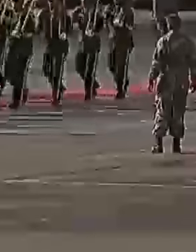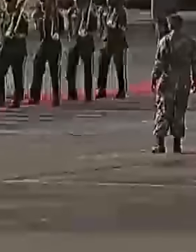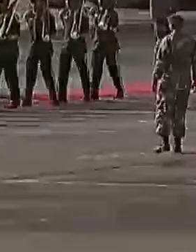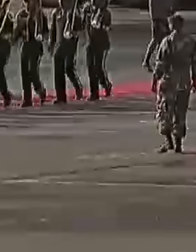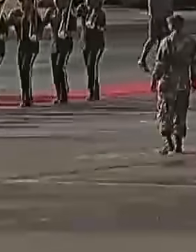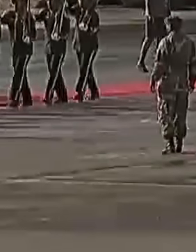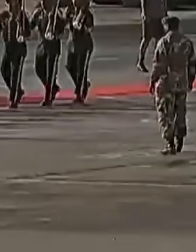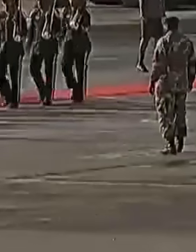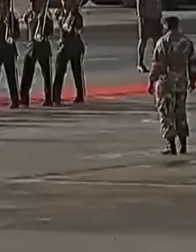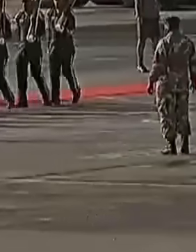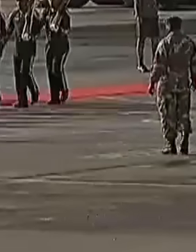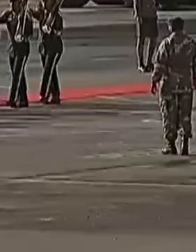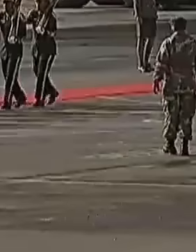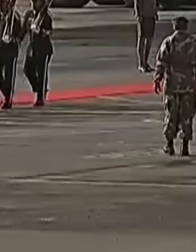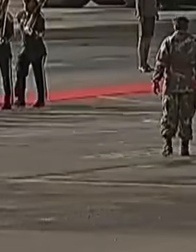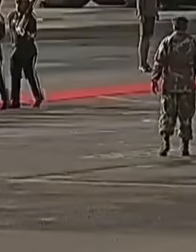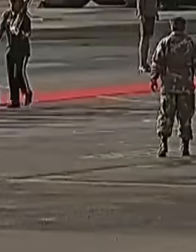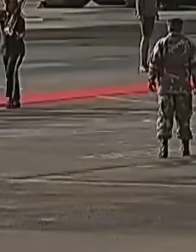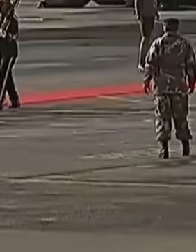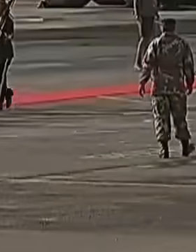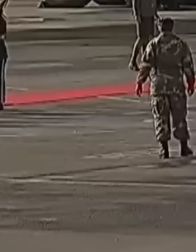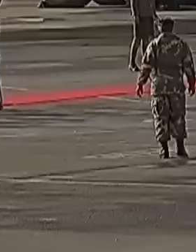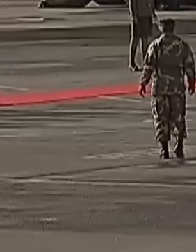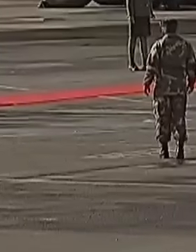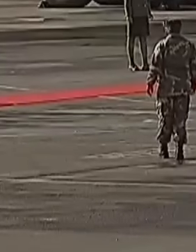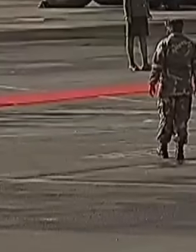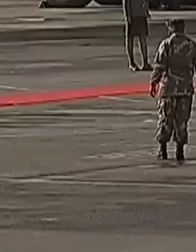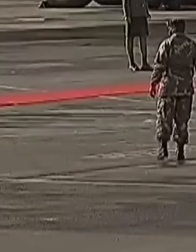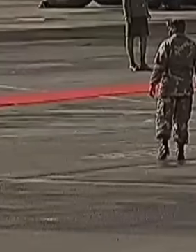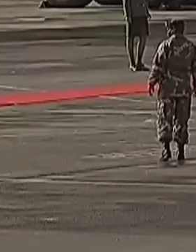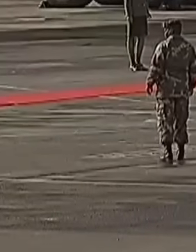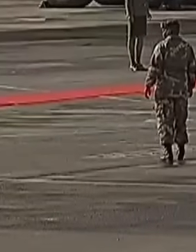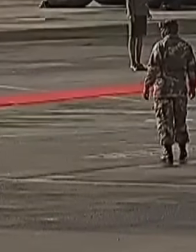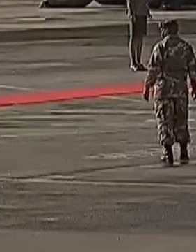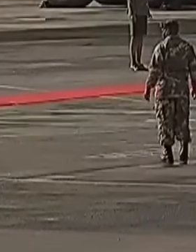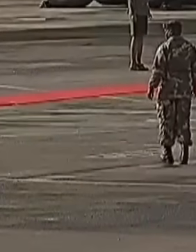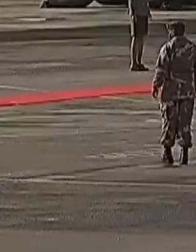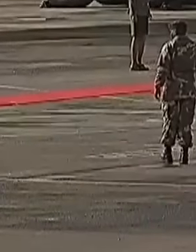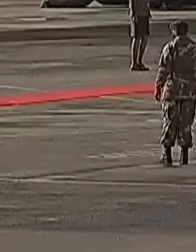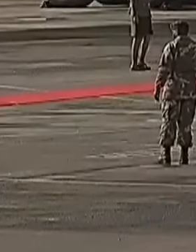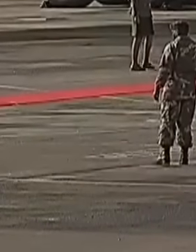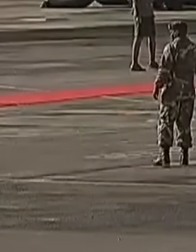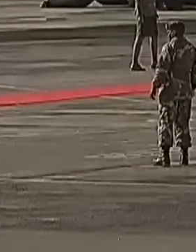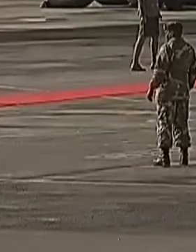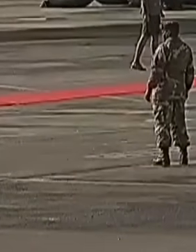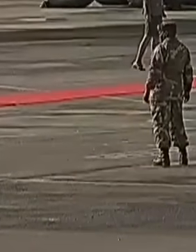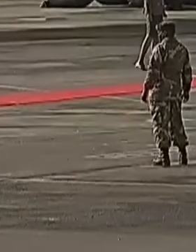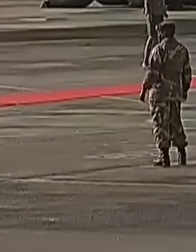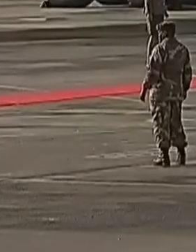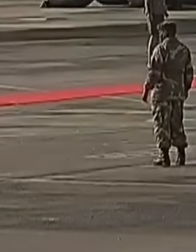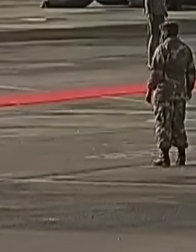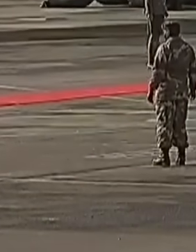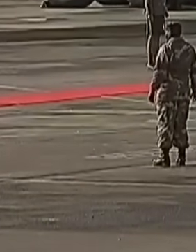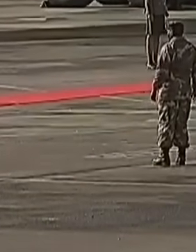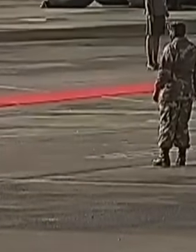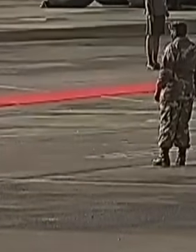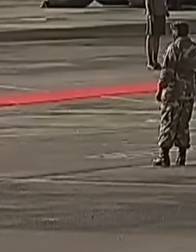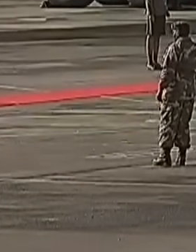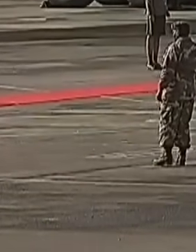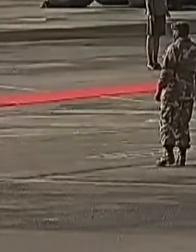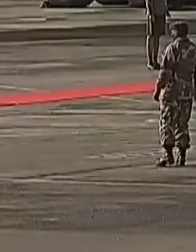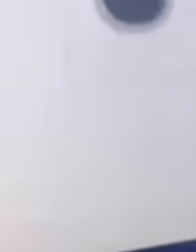Africa. We wanted to take you over to Calvin Ludler, but also just keeping an eye on developments, because as we can see the developments